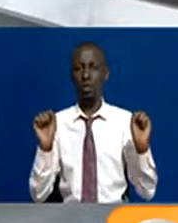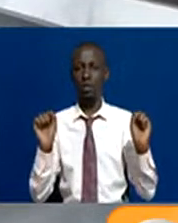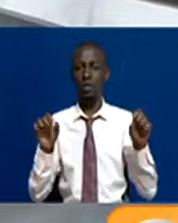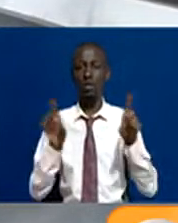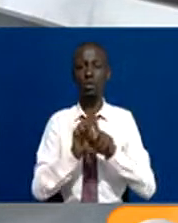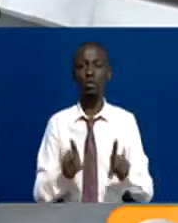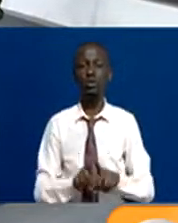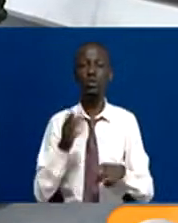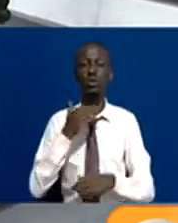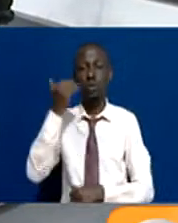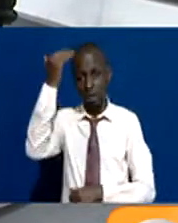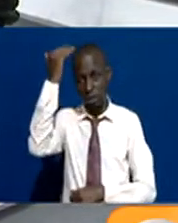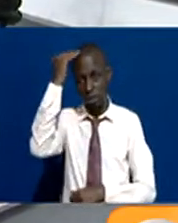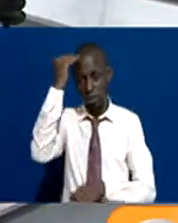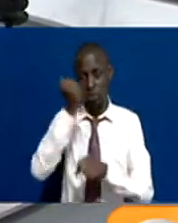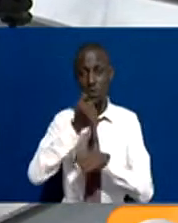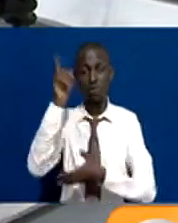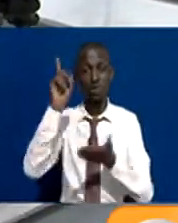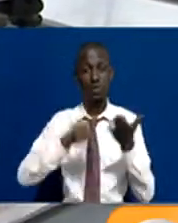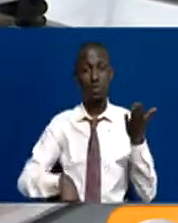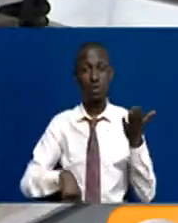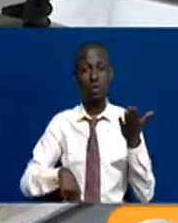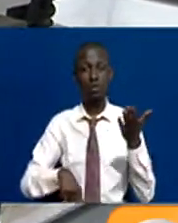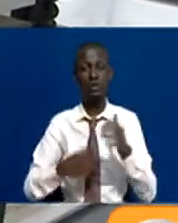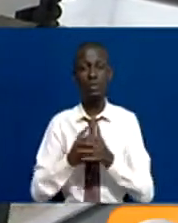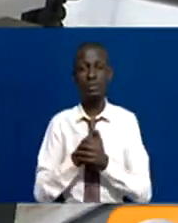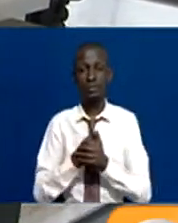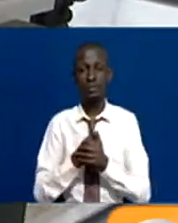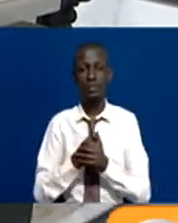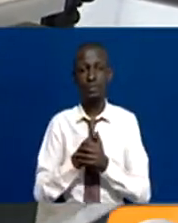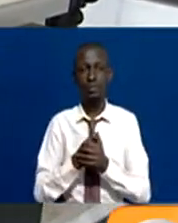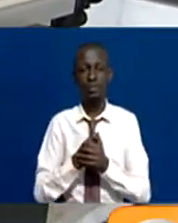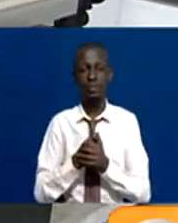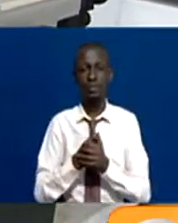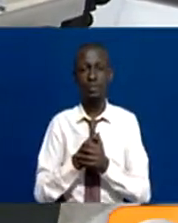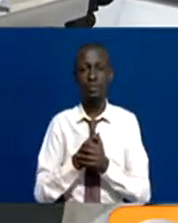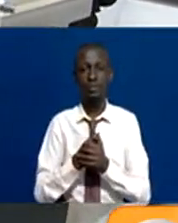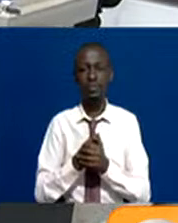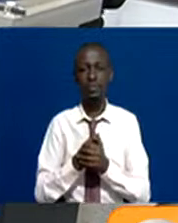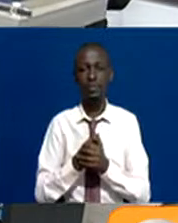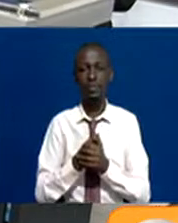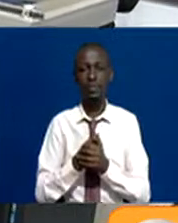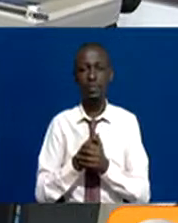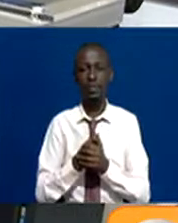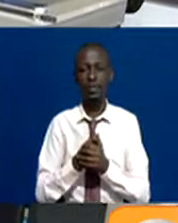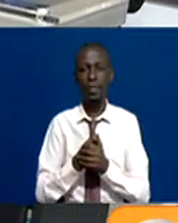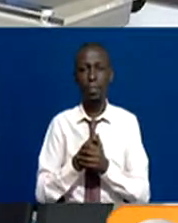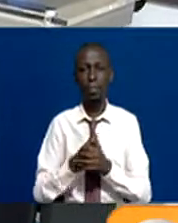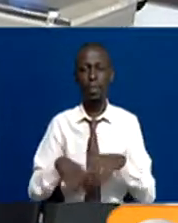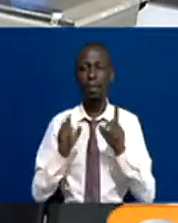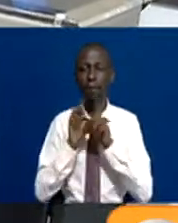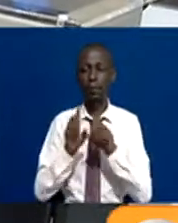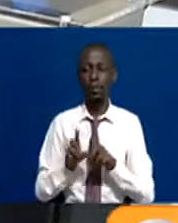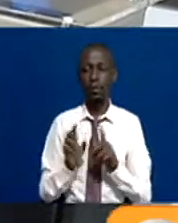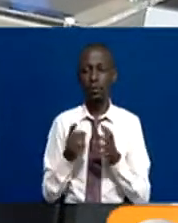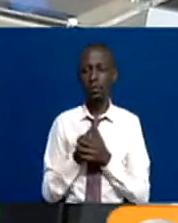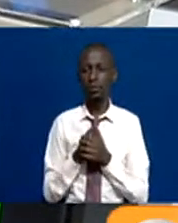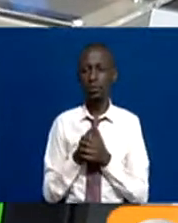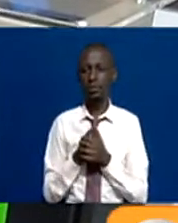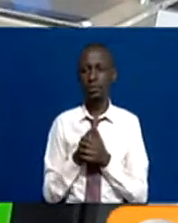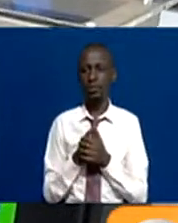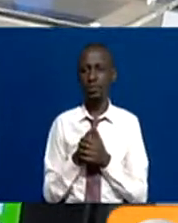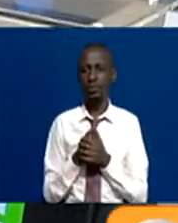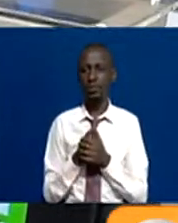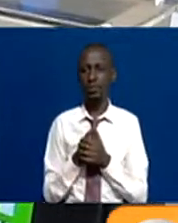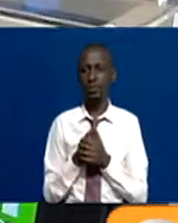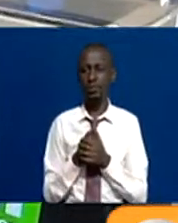how Shiro did that. It would be good to know a bit more about it. No, absolutely. And before I come to you, Margaret, in terms of the psychosocial